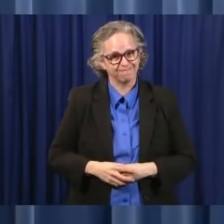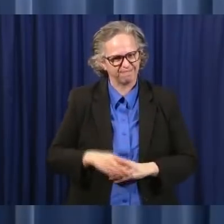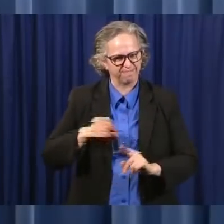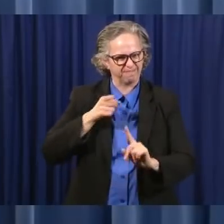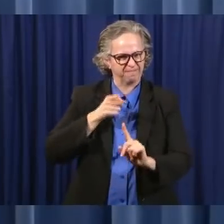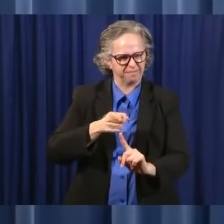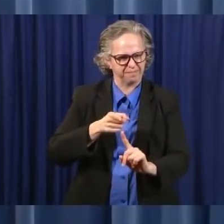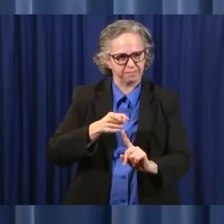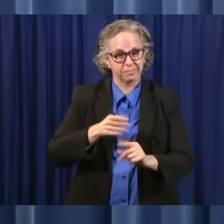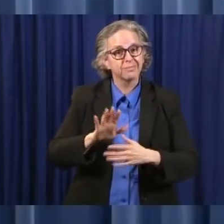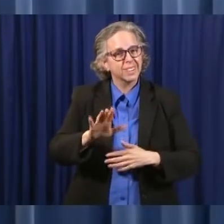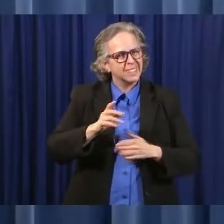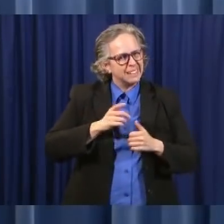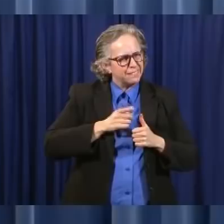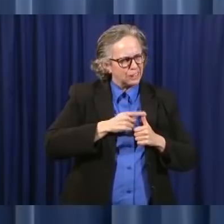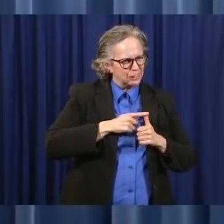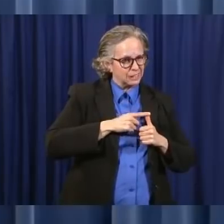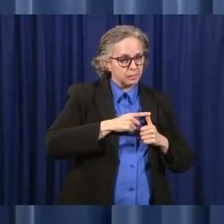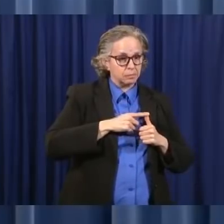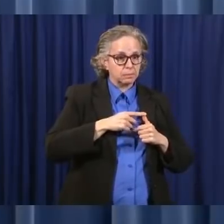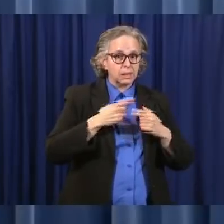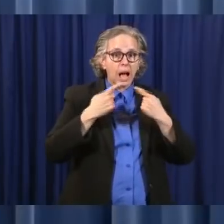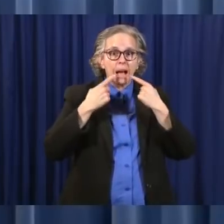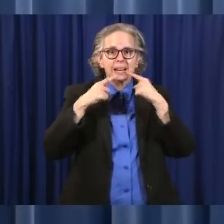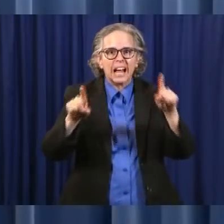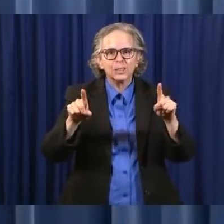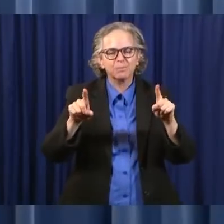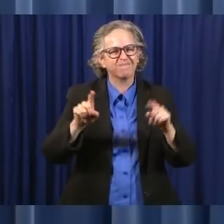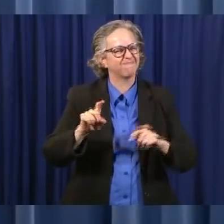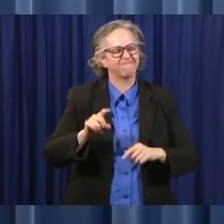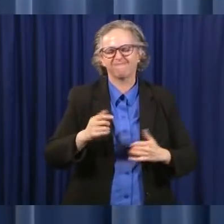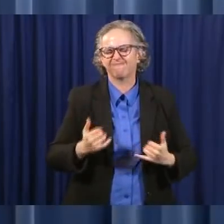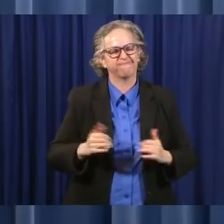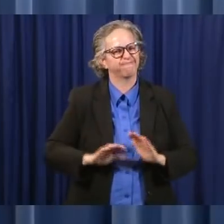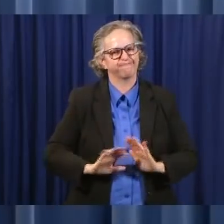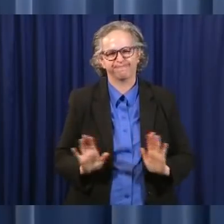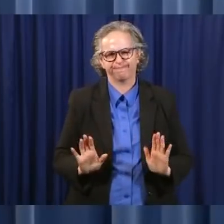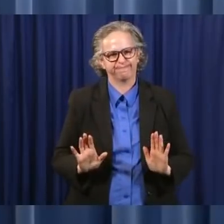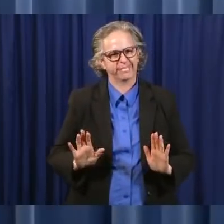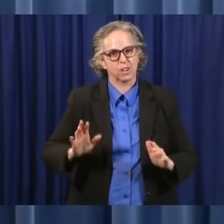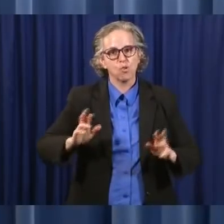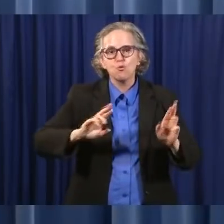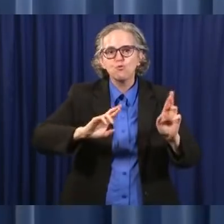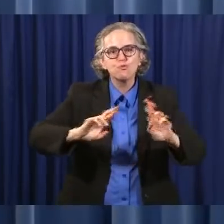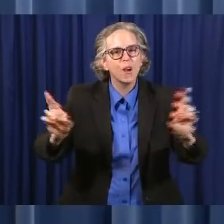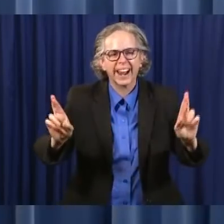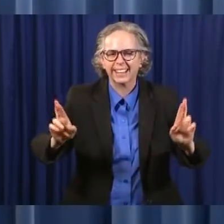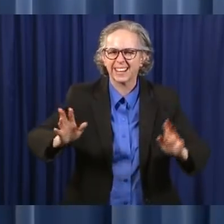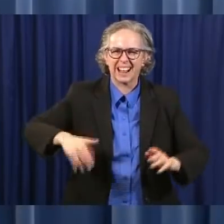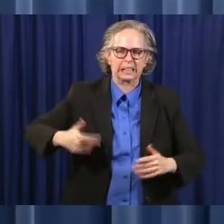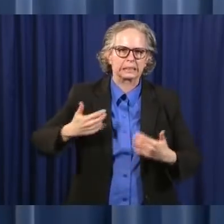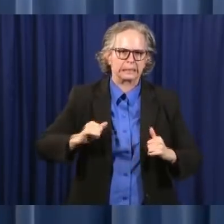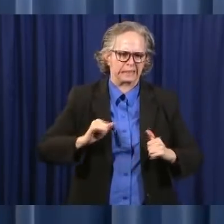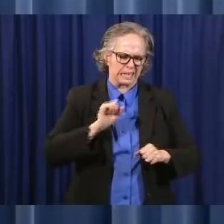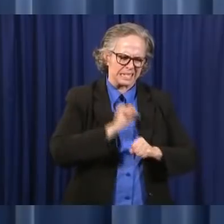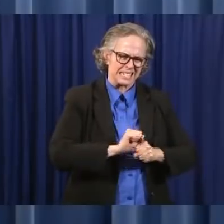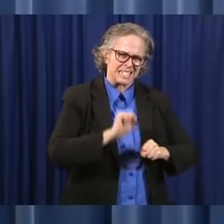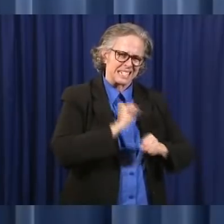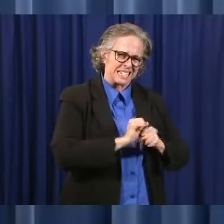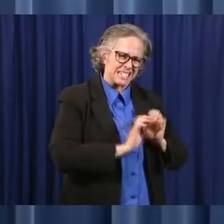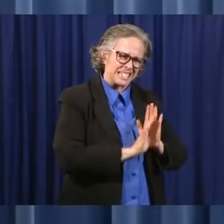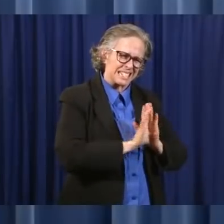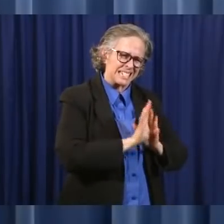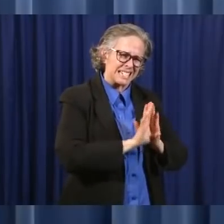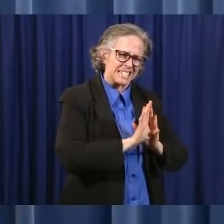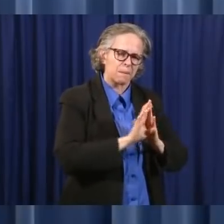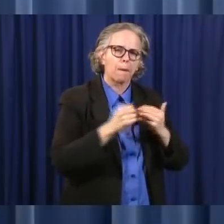not be making an announcement today. We are still working on this, and I want to talk a little bit about it. But it's very,